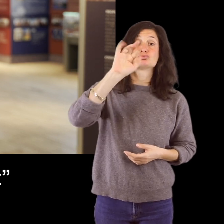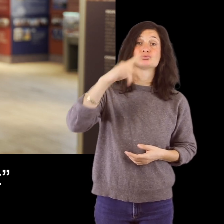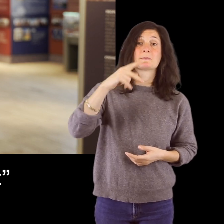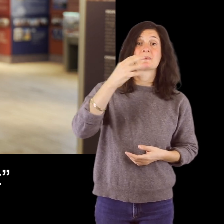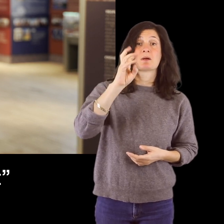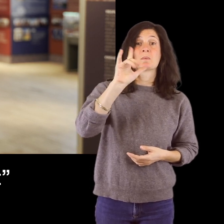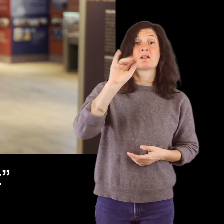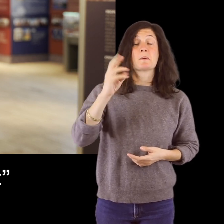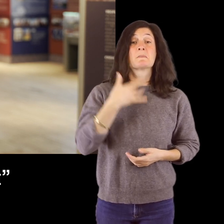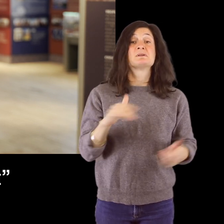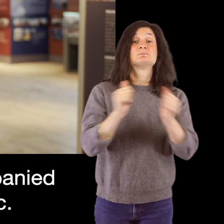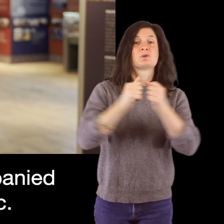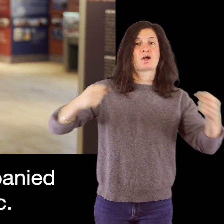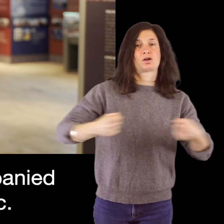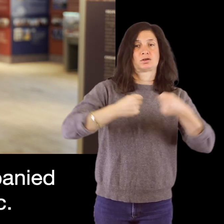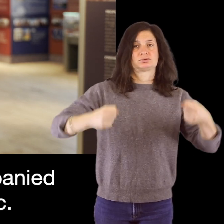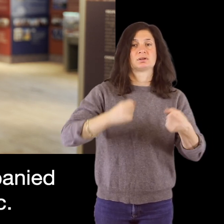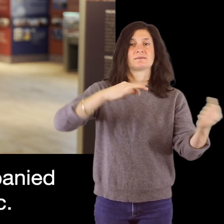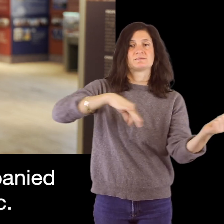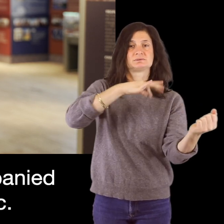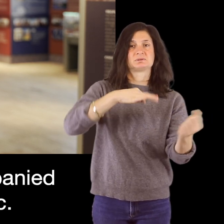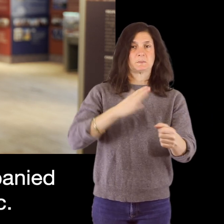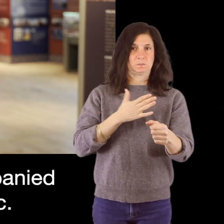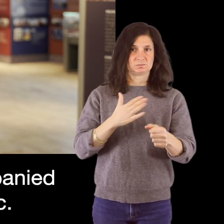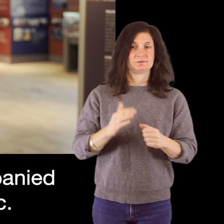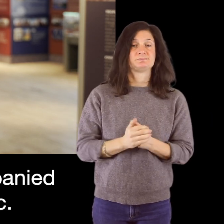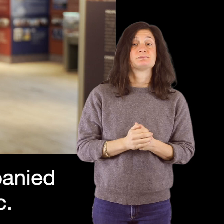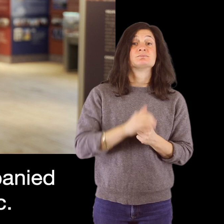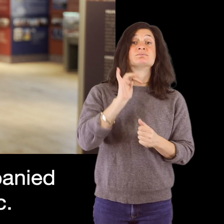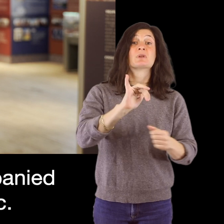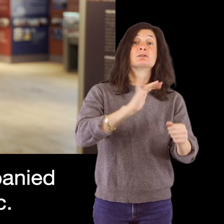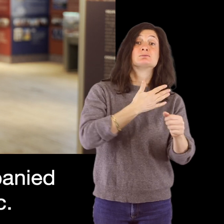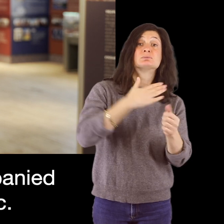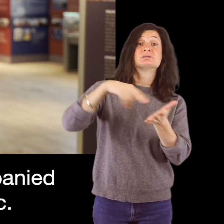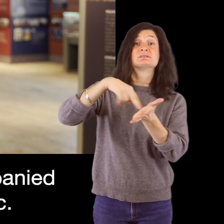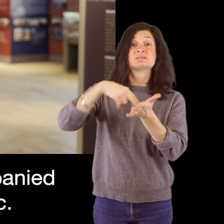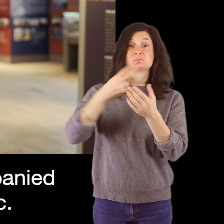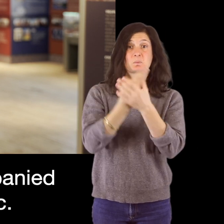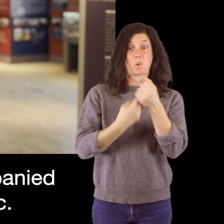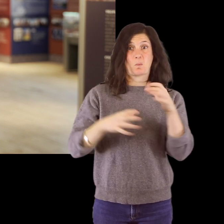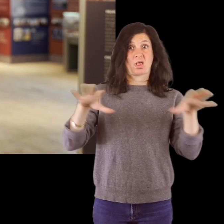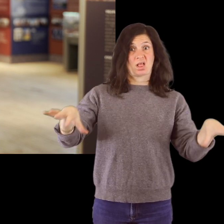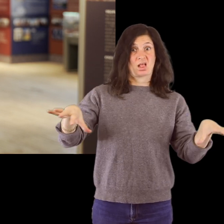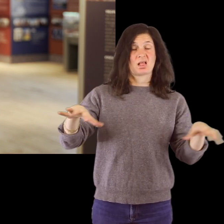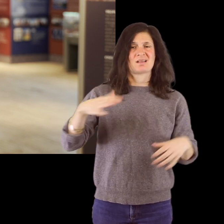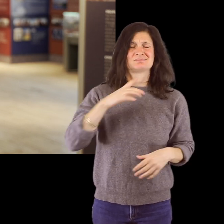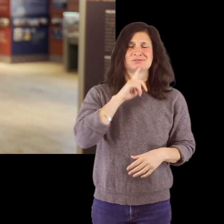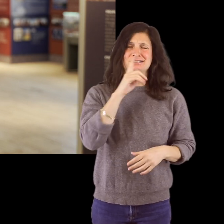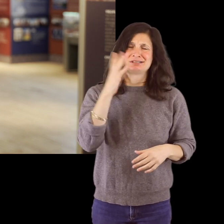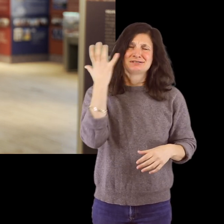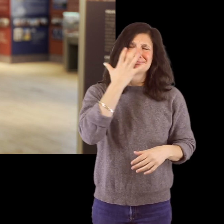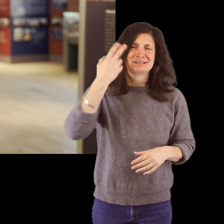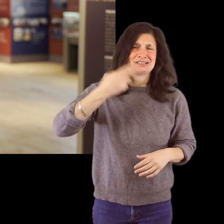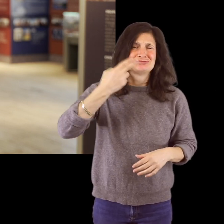and Strip the Willow. Most of these dances are accompanied by accordion and fiddle music. The tunes and dances